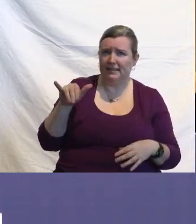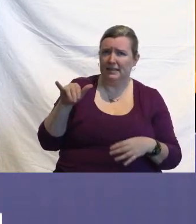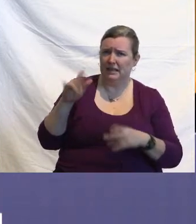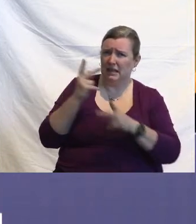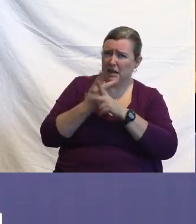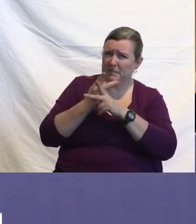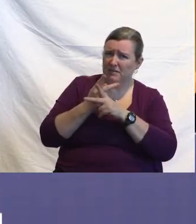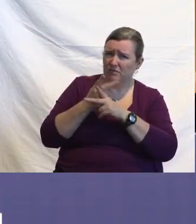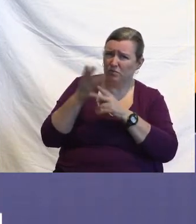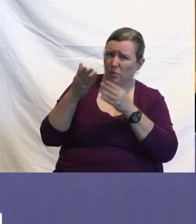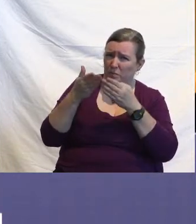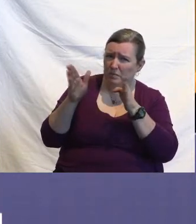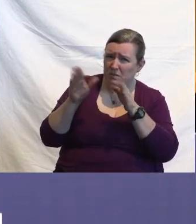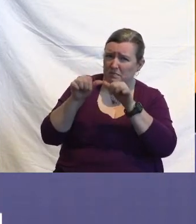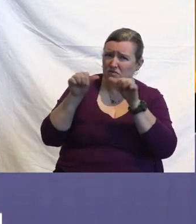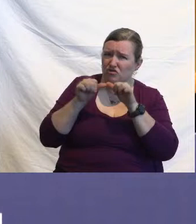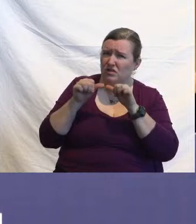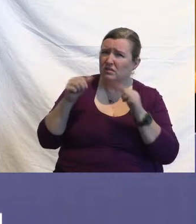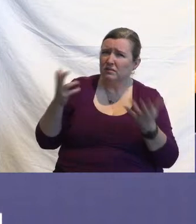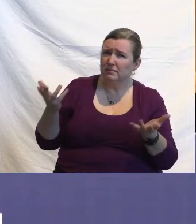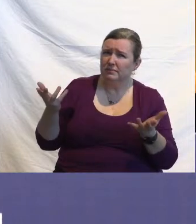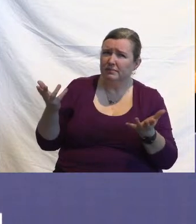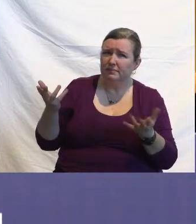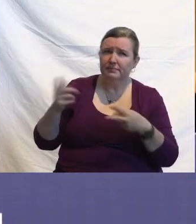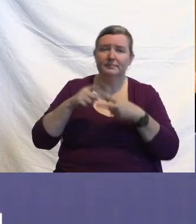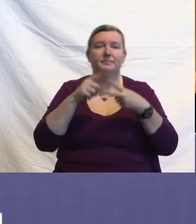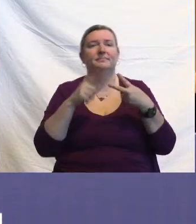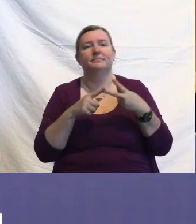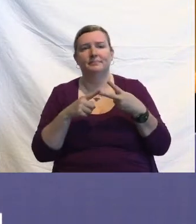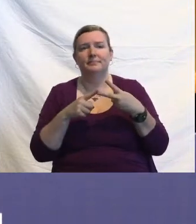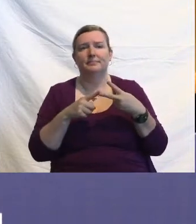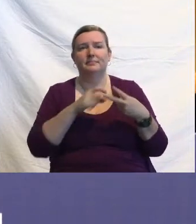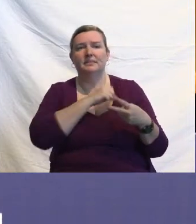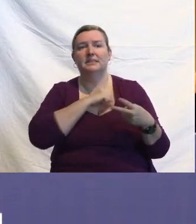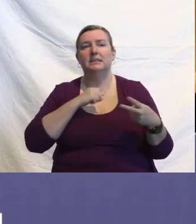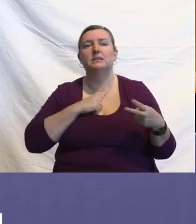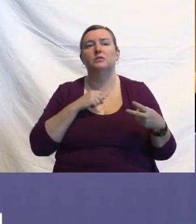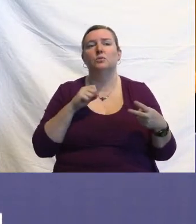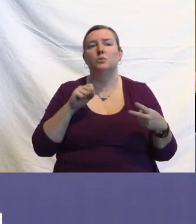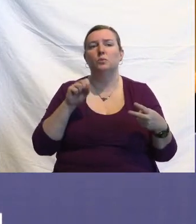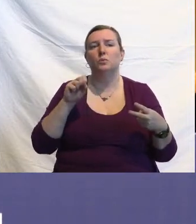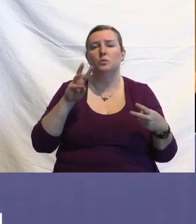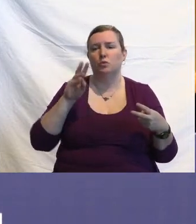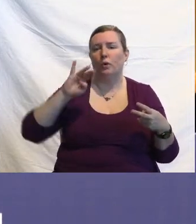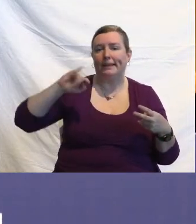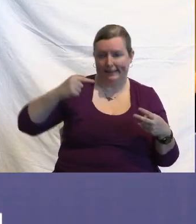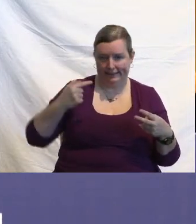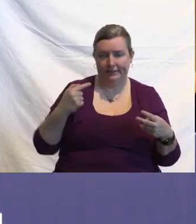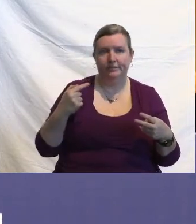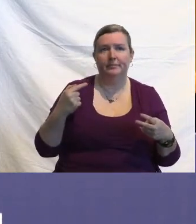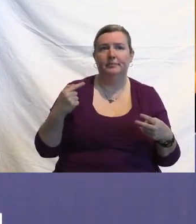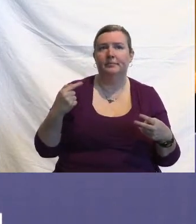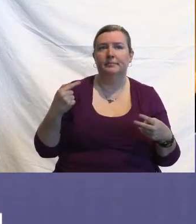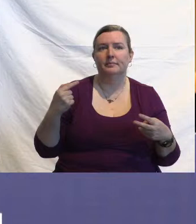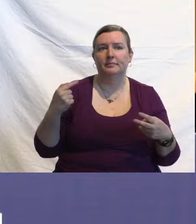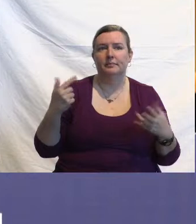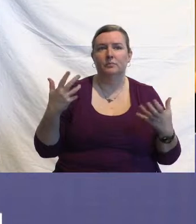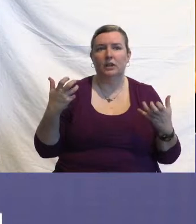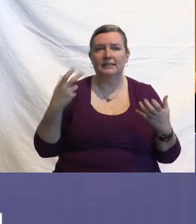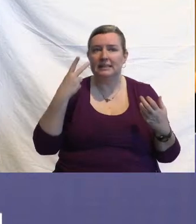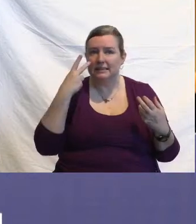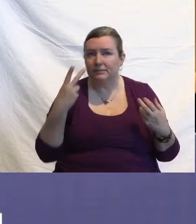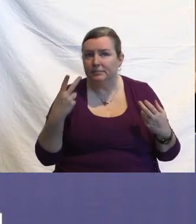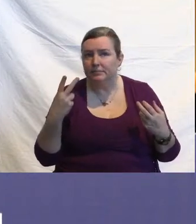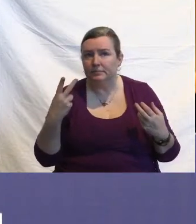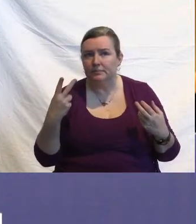also, Senator Weinberg has said one of some of the last things that she'd like to see voted on in lame duck, the controversial